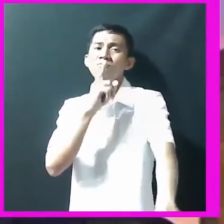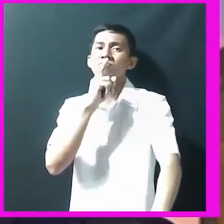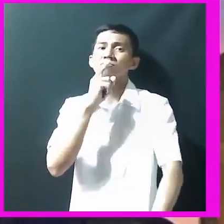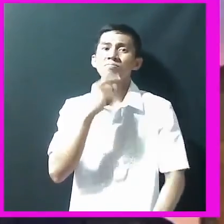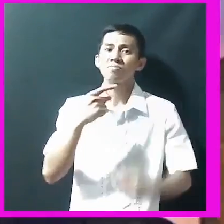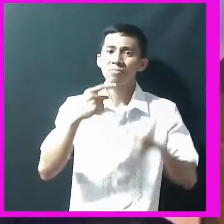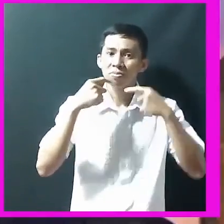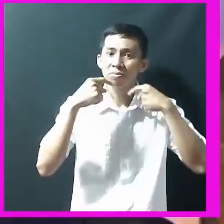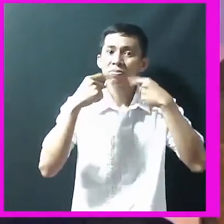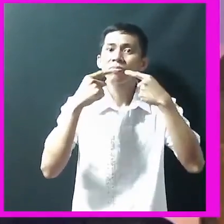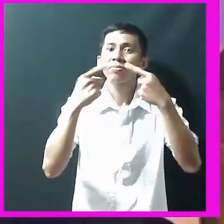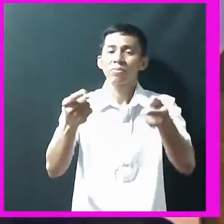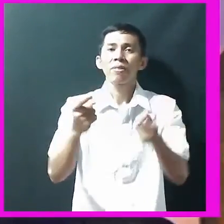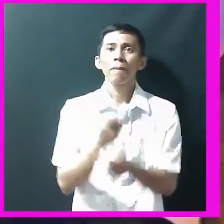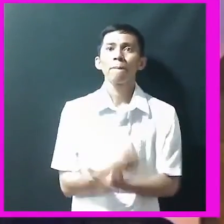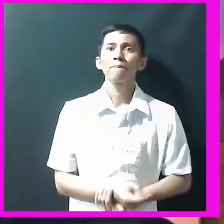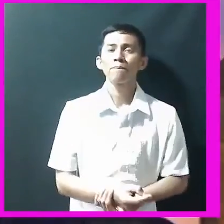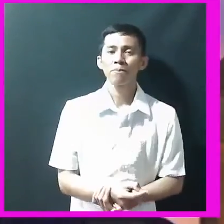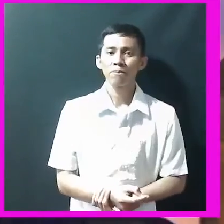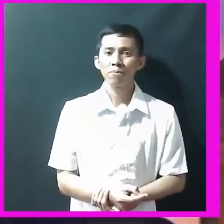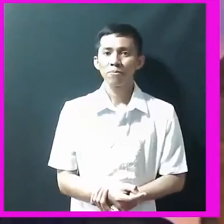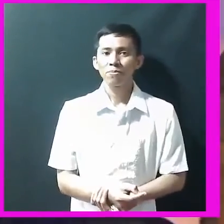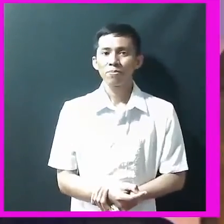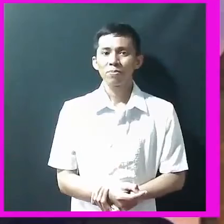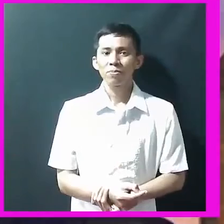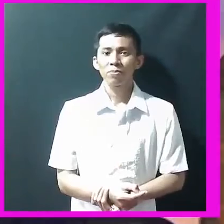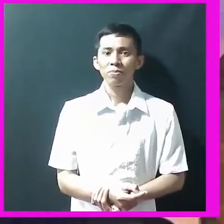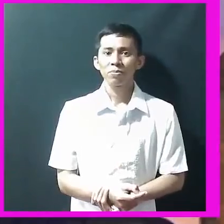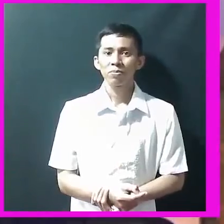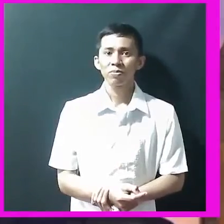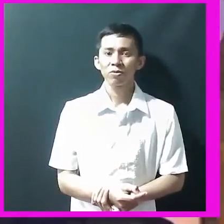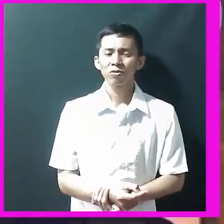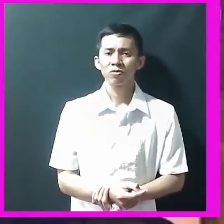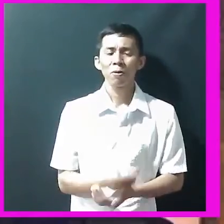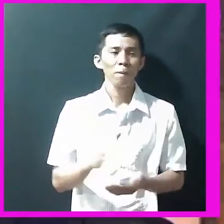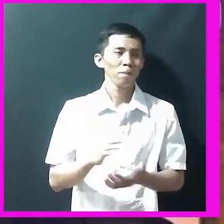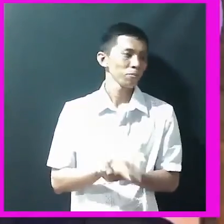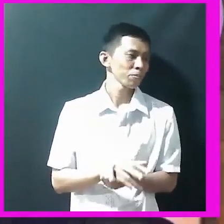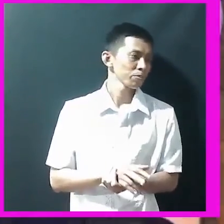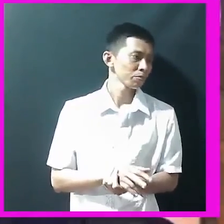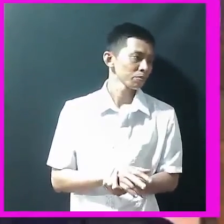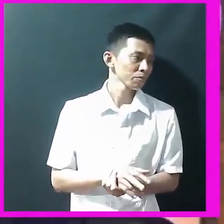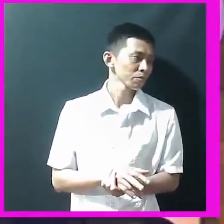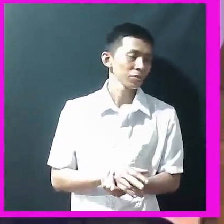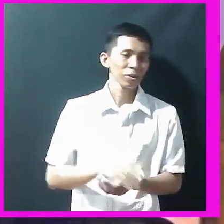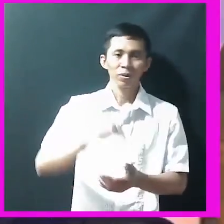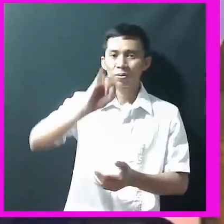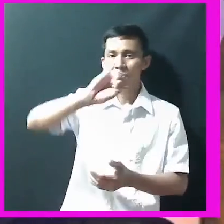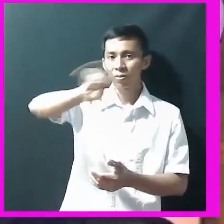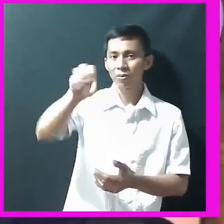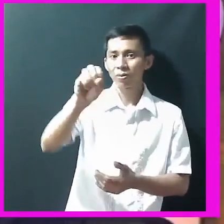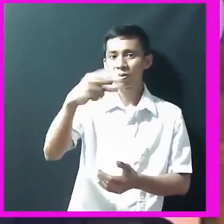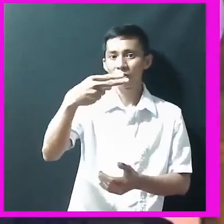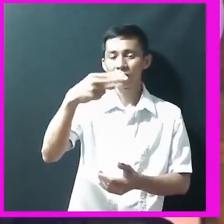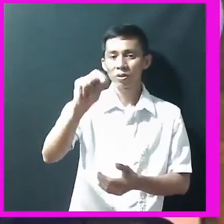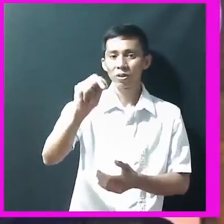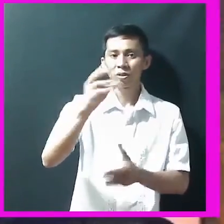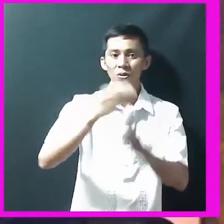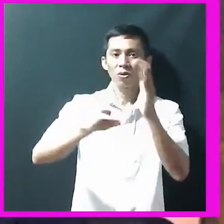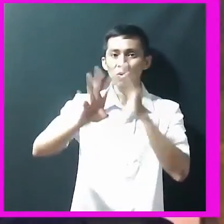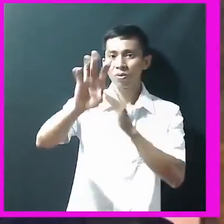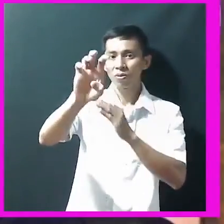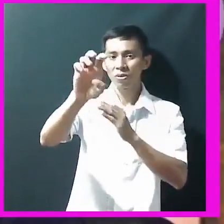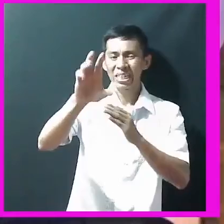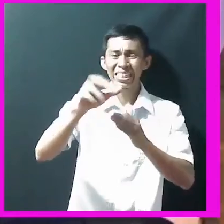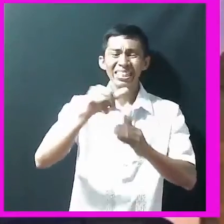topic a while ago was second coming, right? Oo. Humano mo. But John 14, verses number 1 to 3.